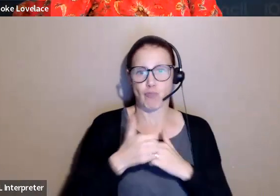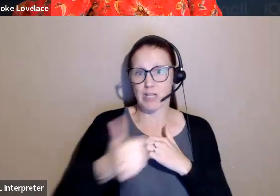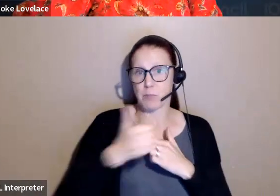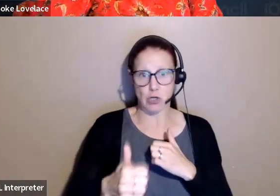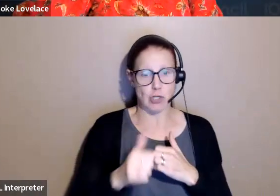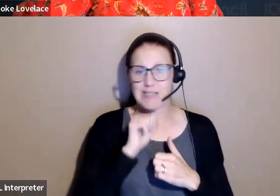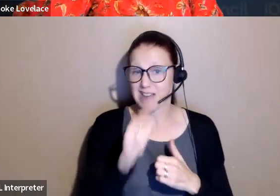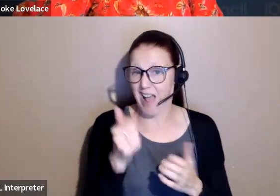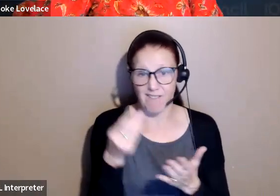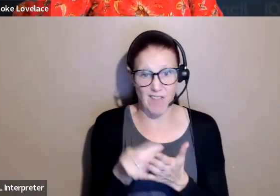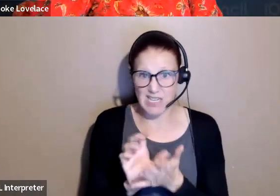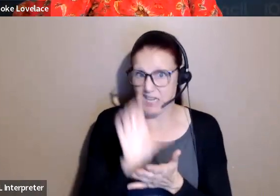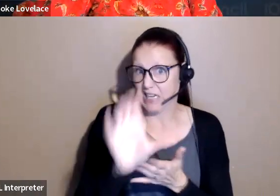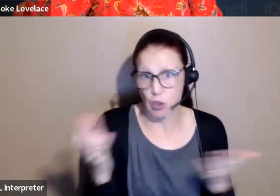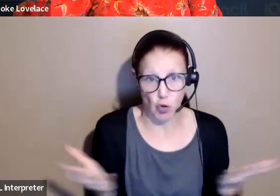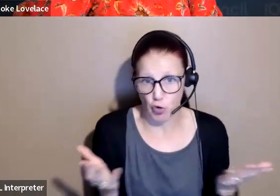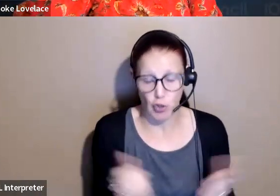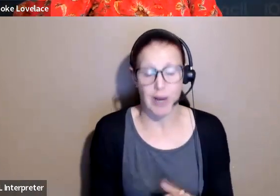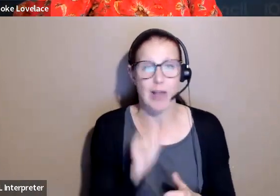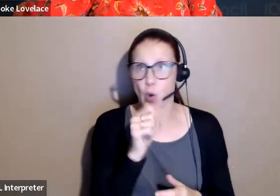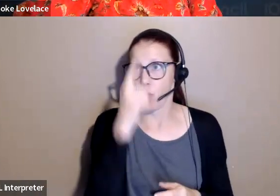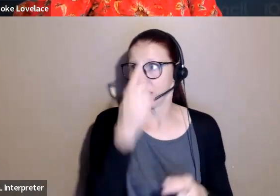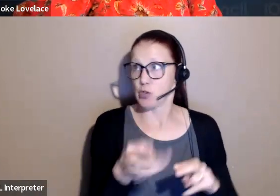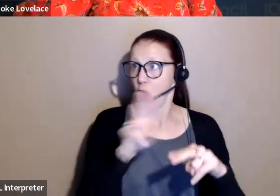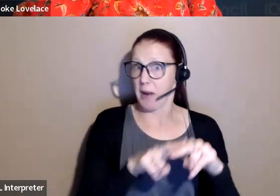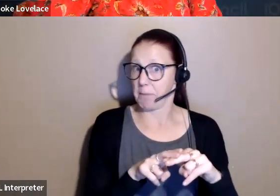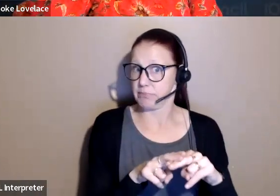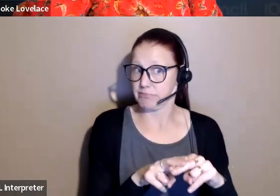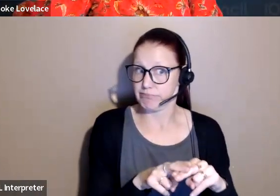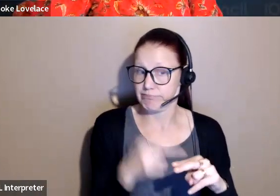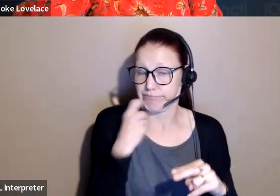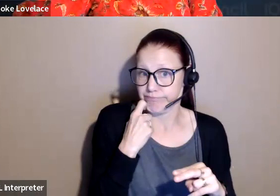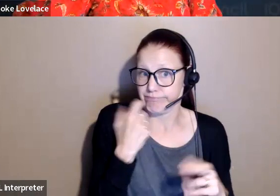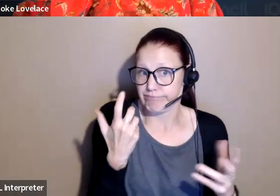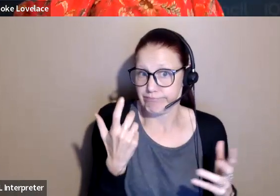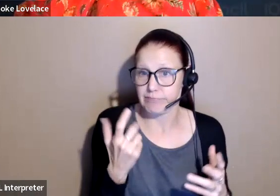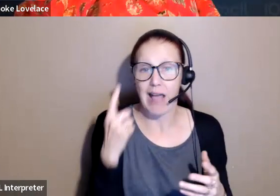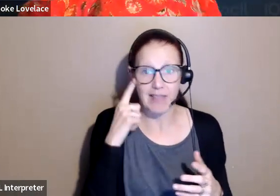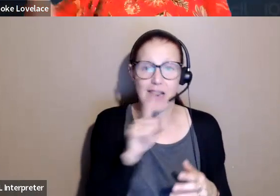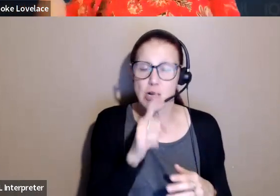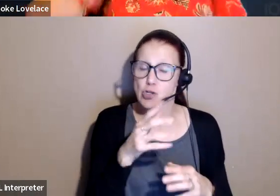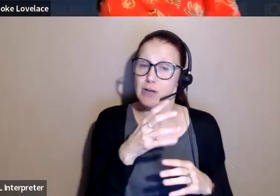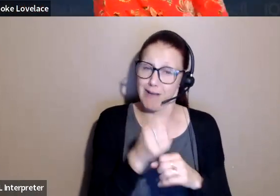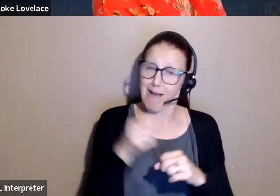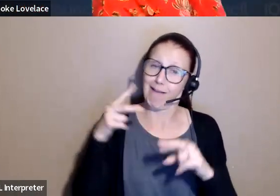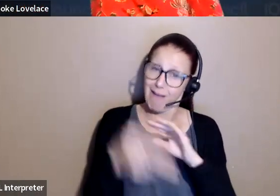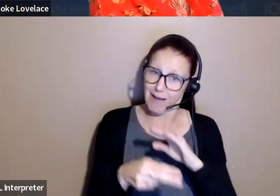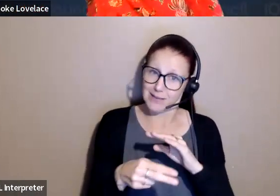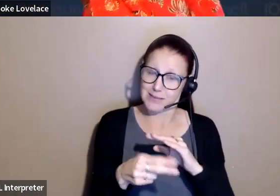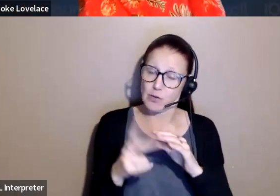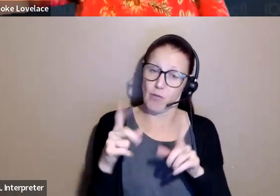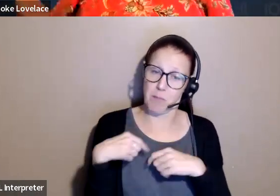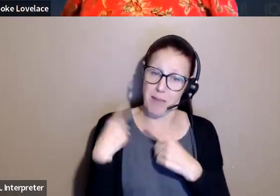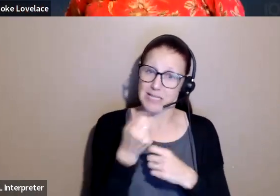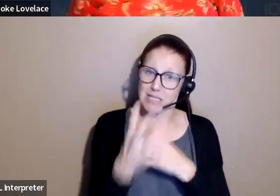highly funded here. I don't think it's gone up at all. I think it actually got a cut over the past